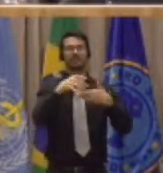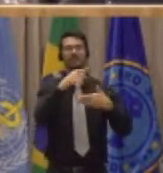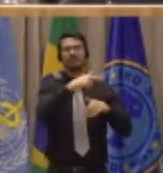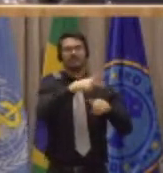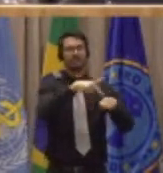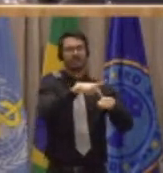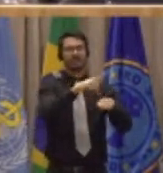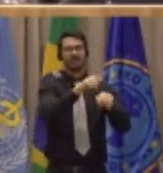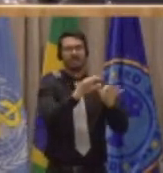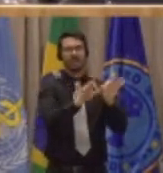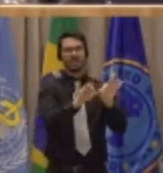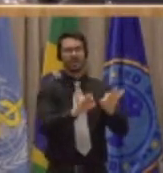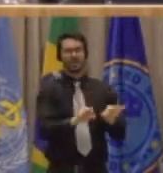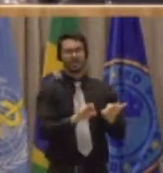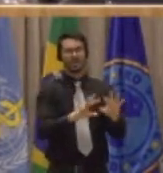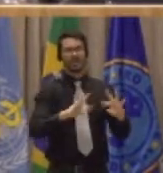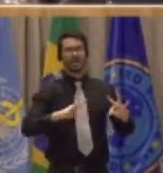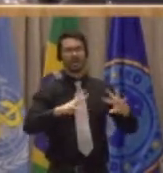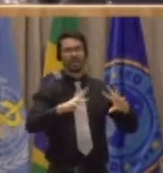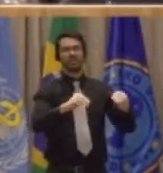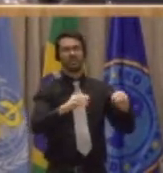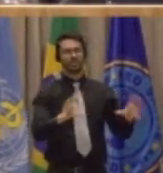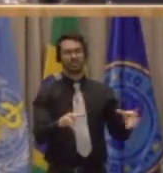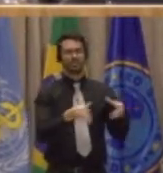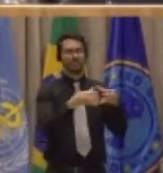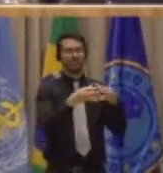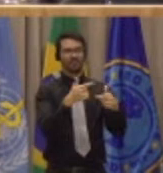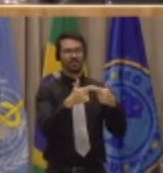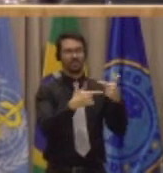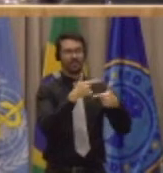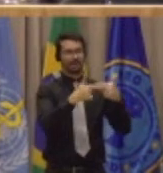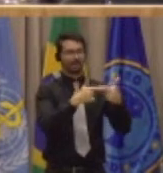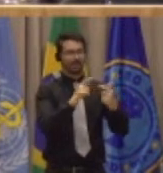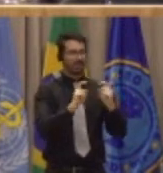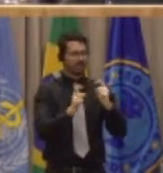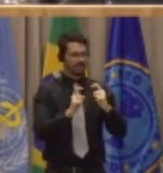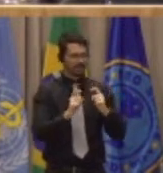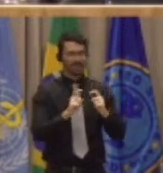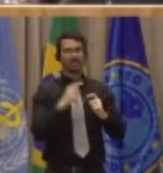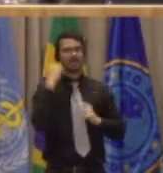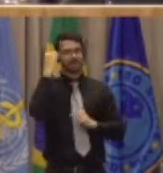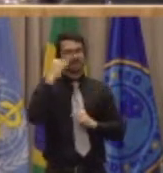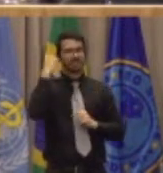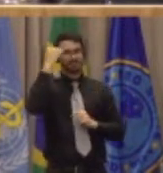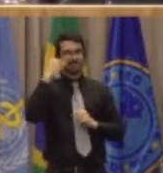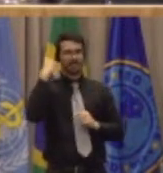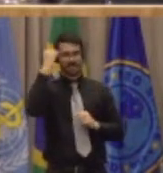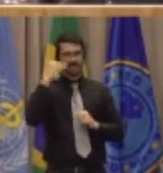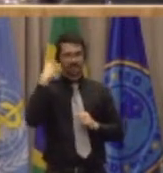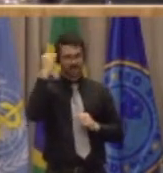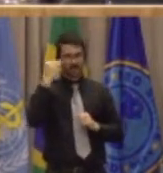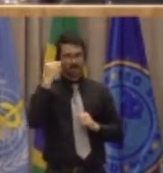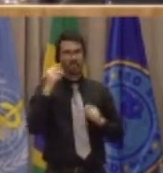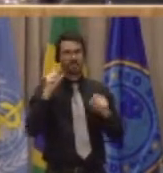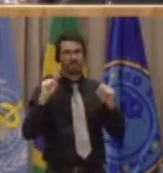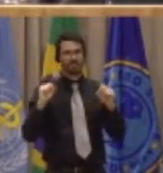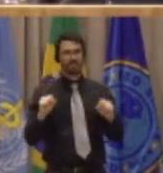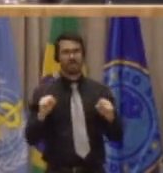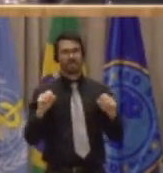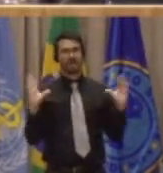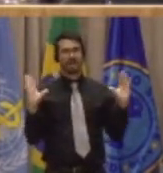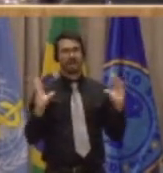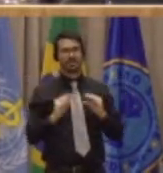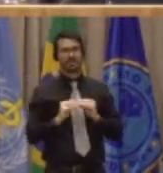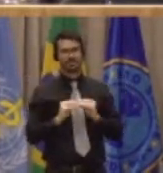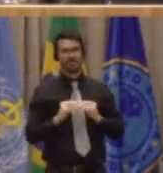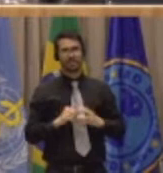leadership to organize the coordinate groups. And I believe that the experience, if you